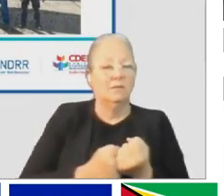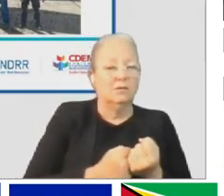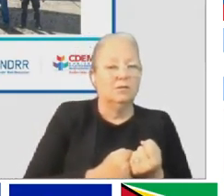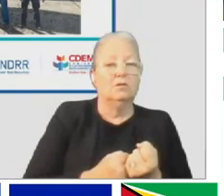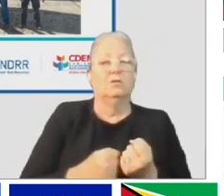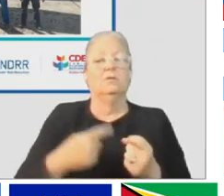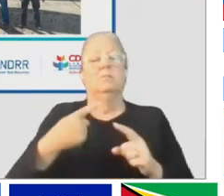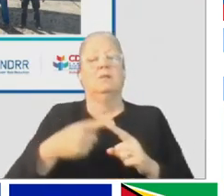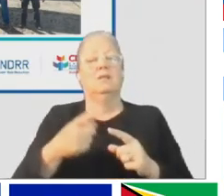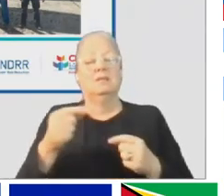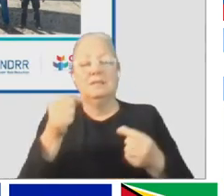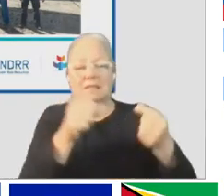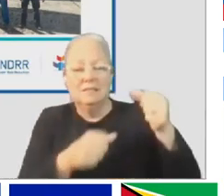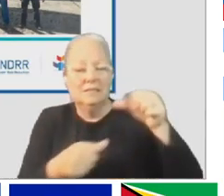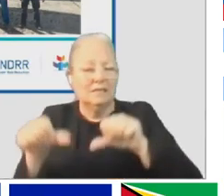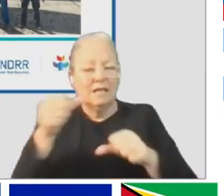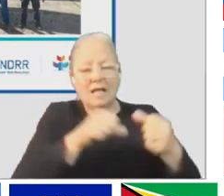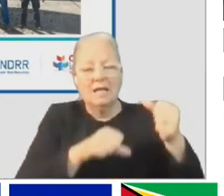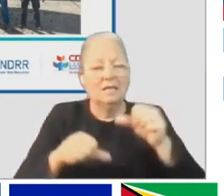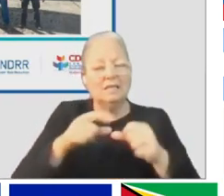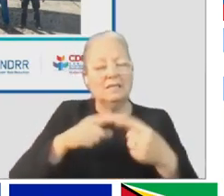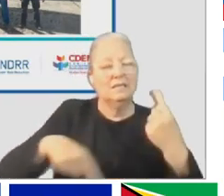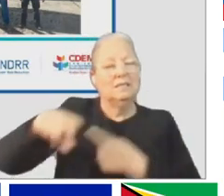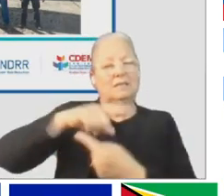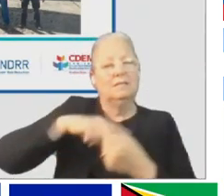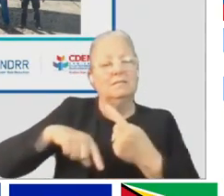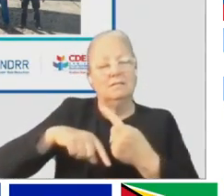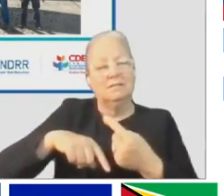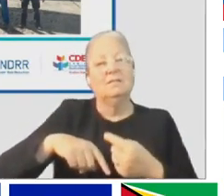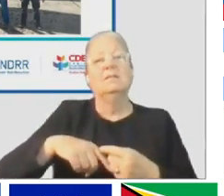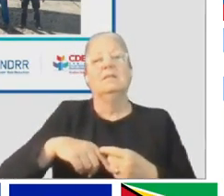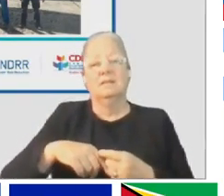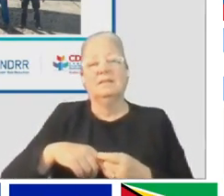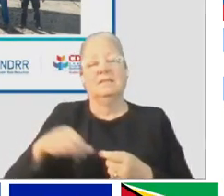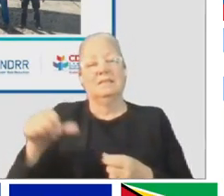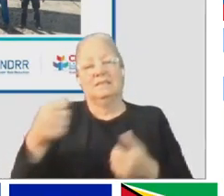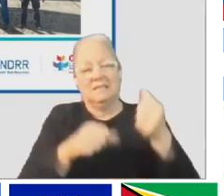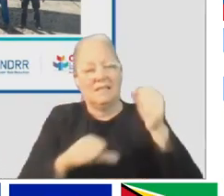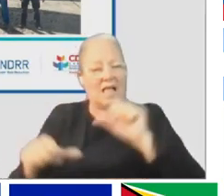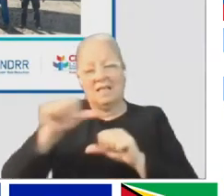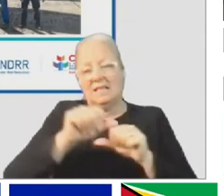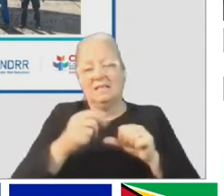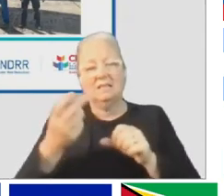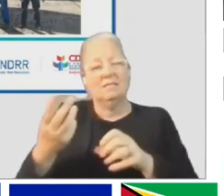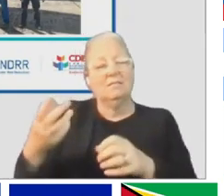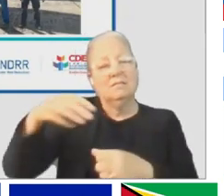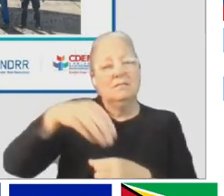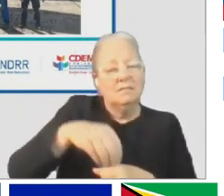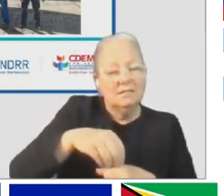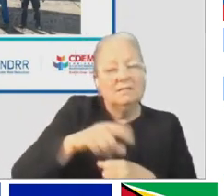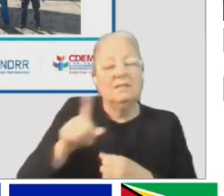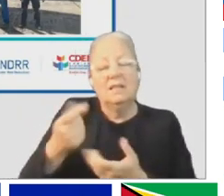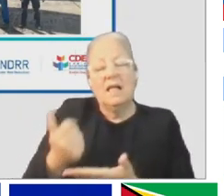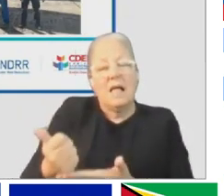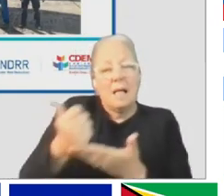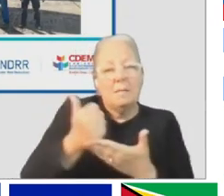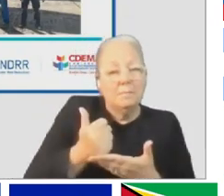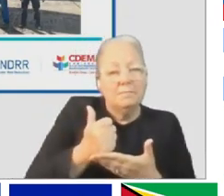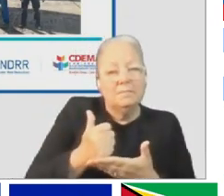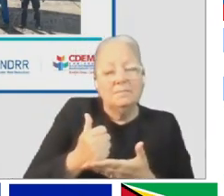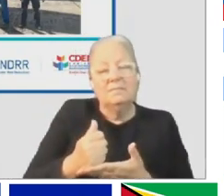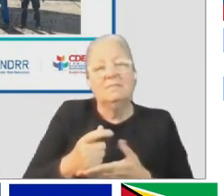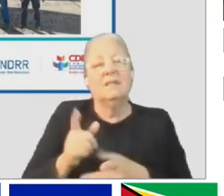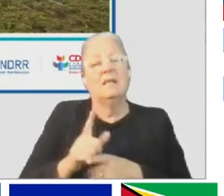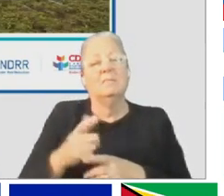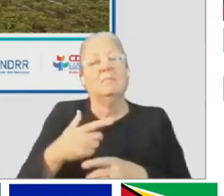being able to bring the scientists to St. Vincent, taking the samples to Trinidad. And we have to out